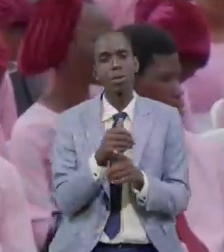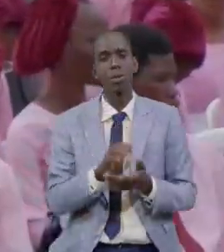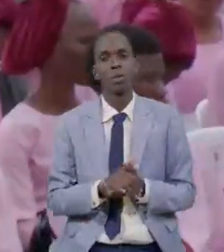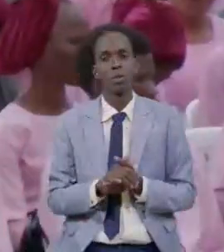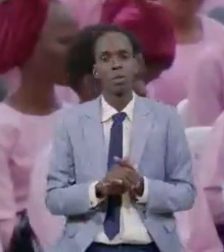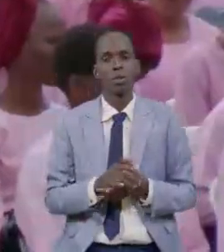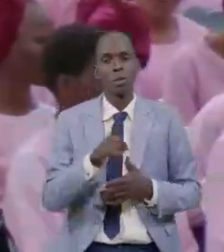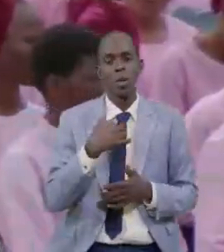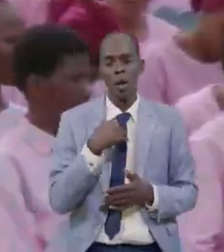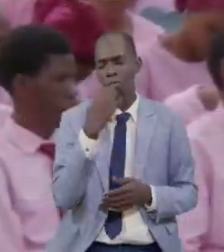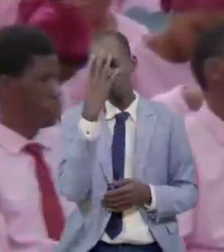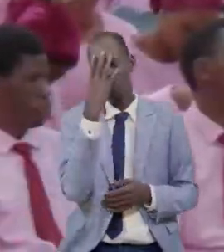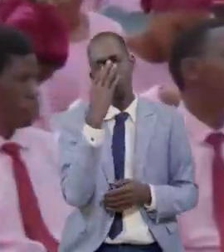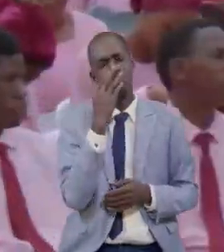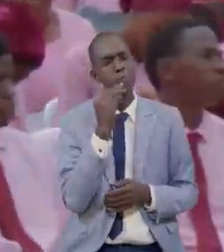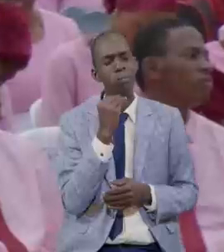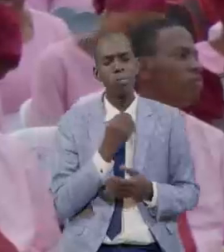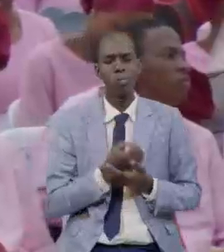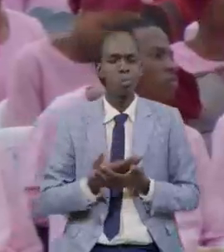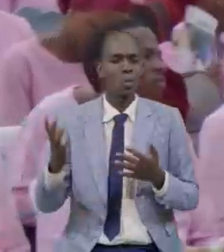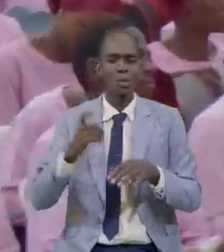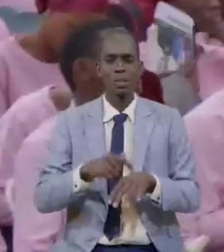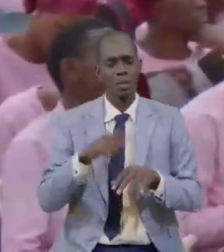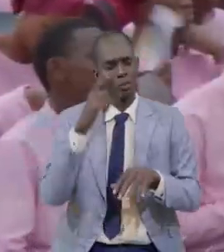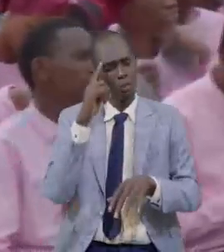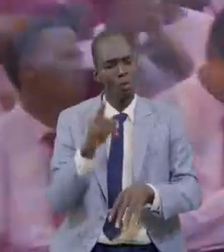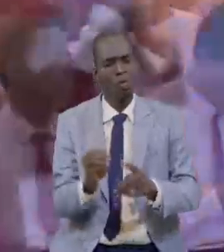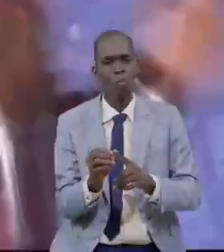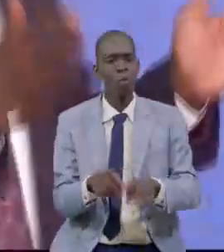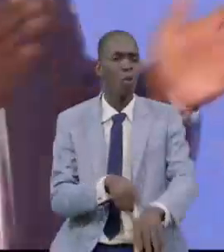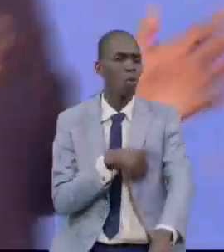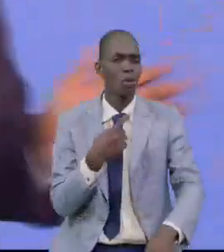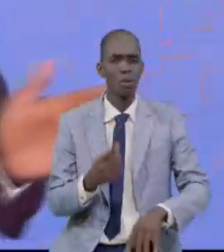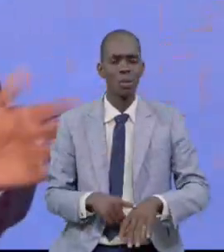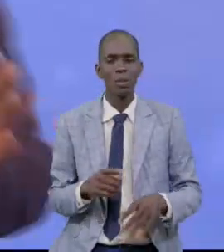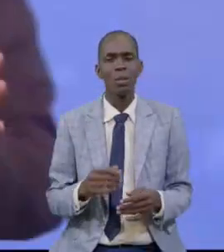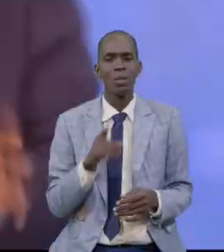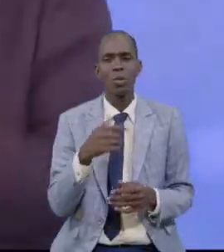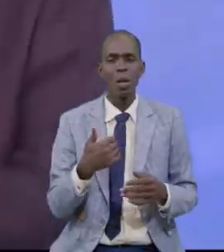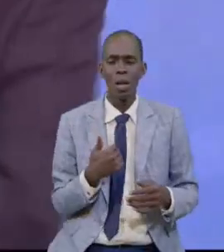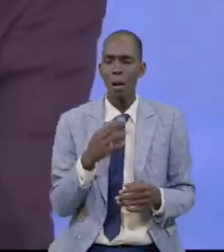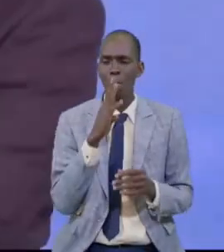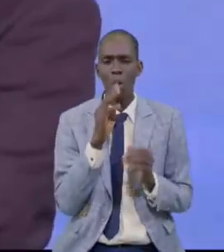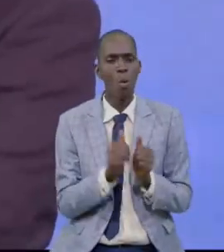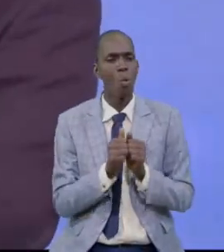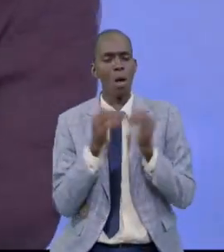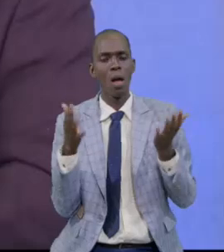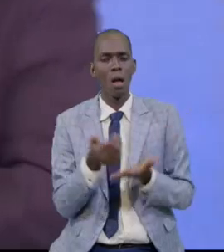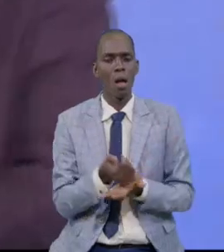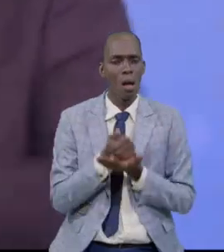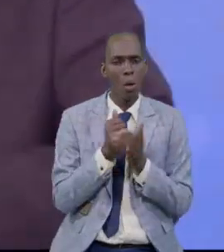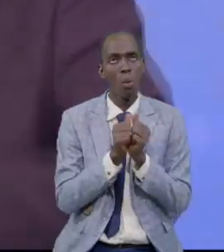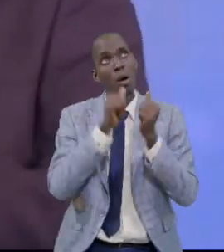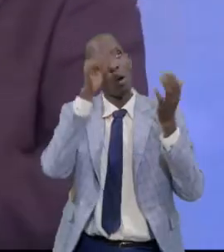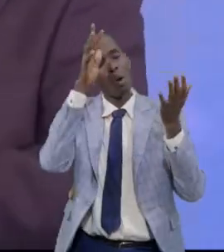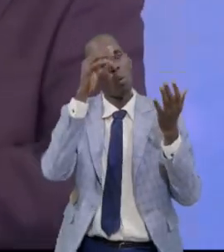long. We've been lying down for too long. We've been helpless and hopeless, waiting for,